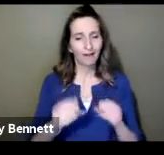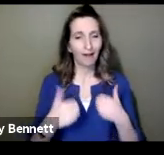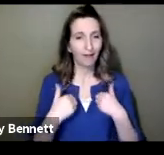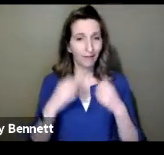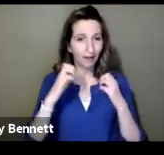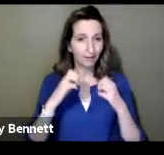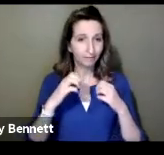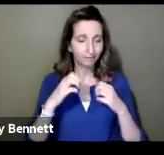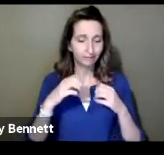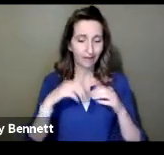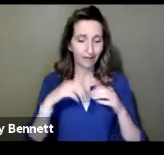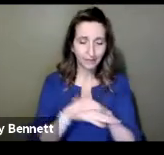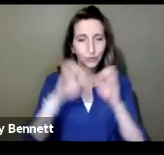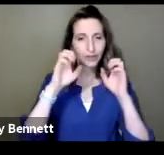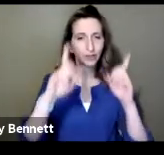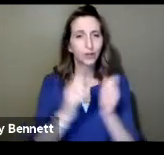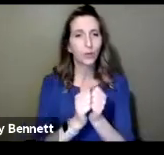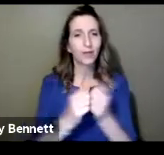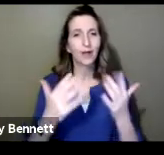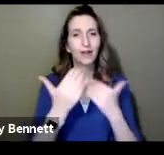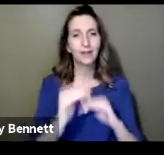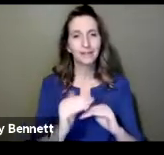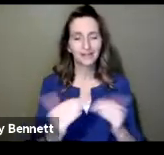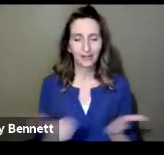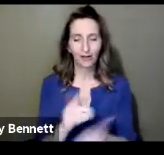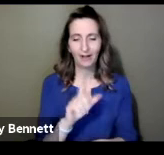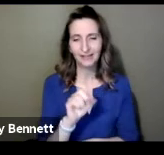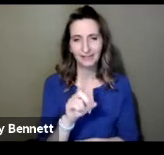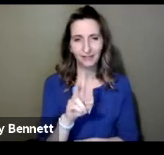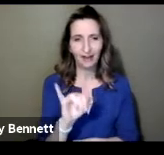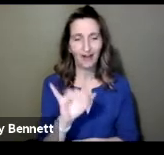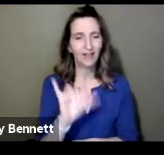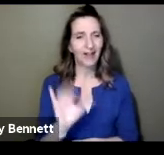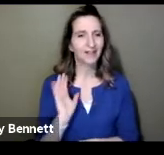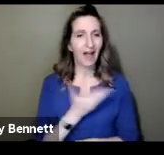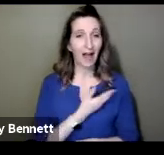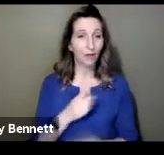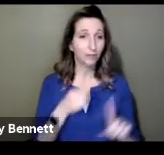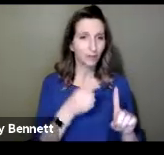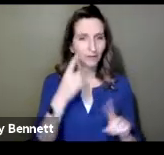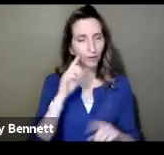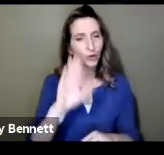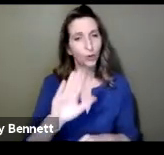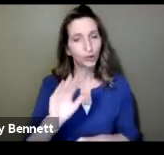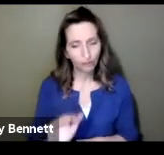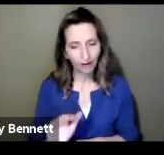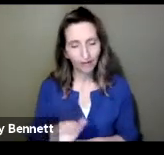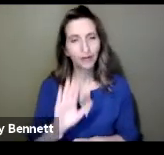limits here at LSDVI. That is our objective for your child and your family.